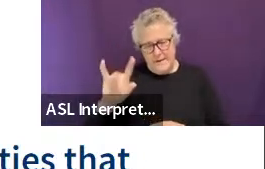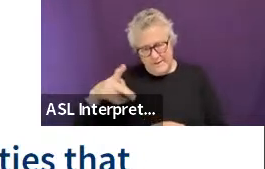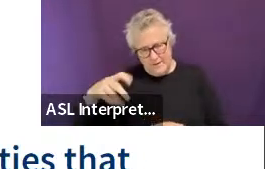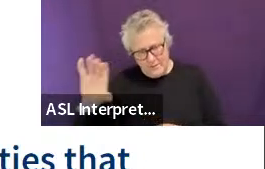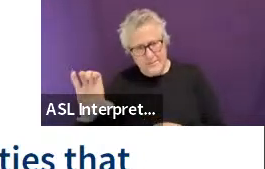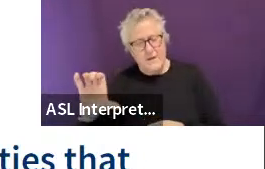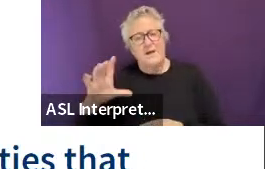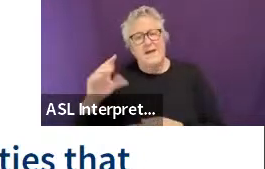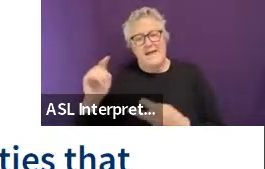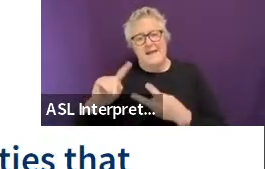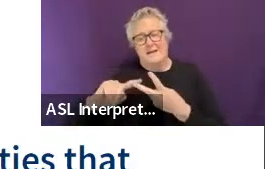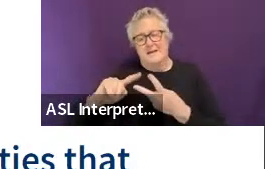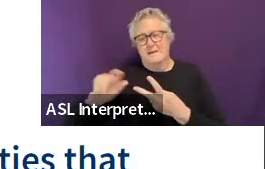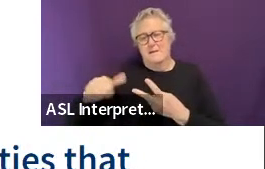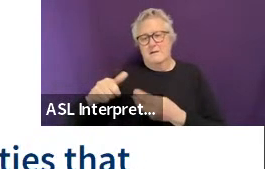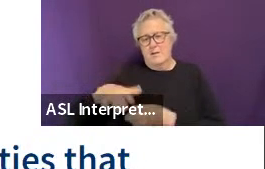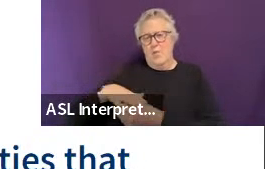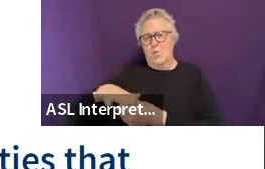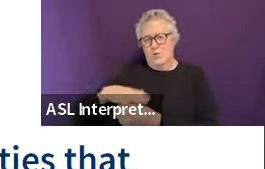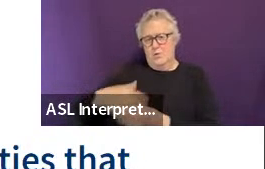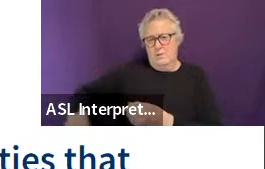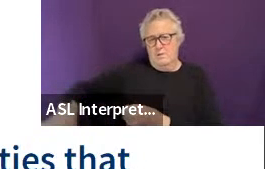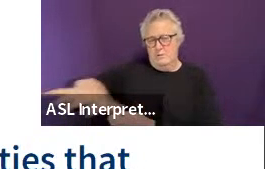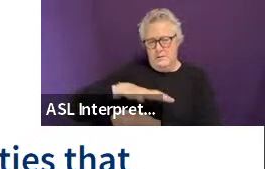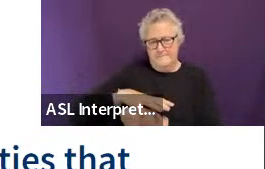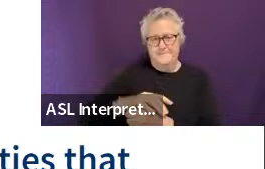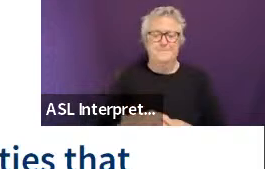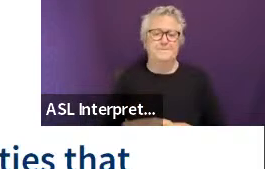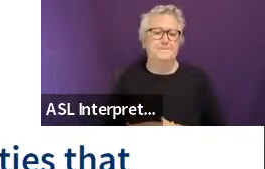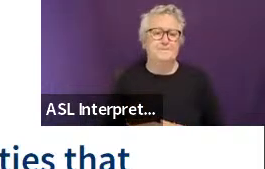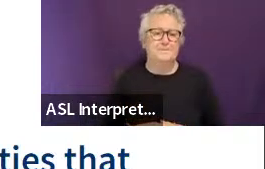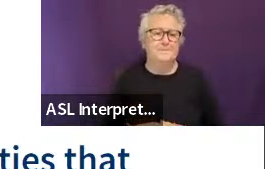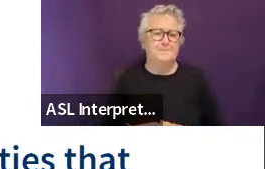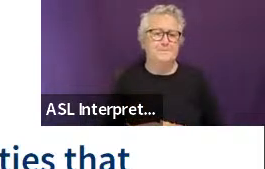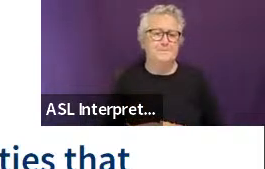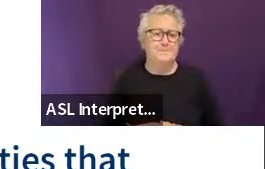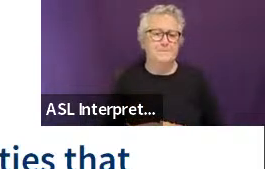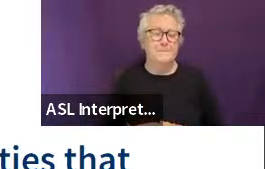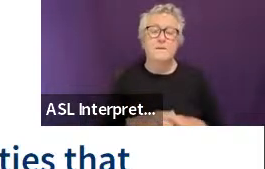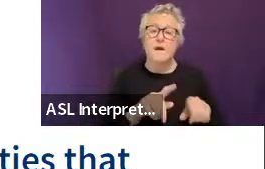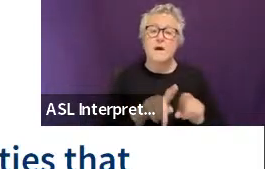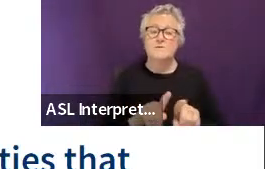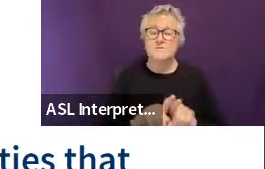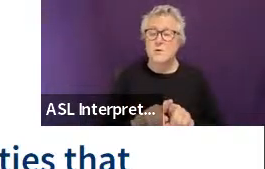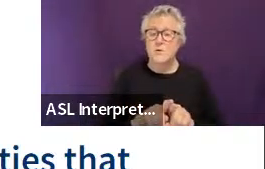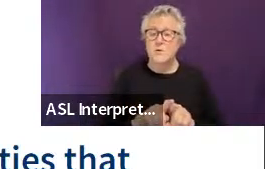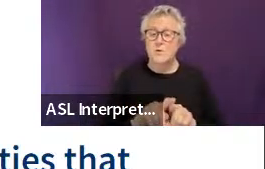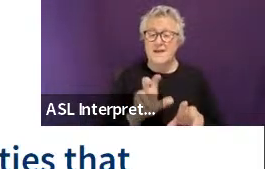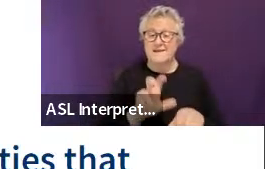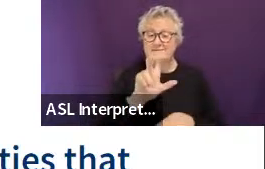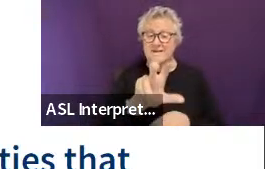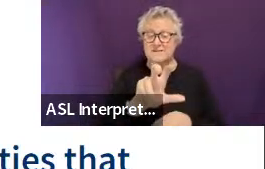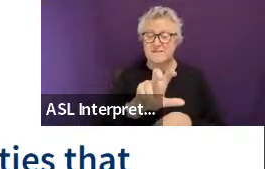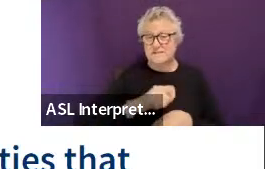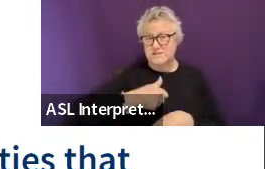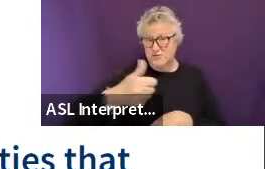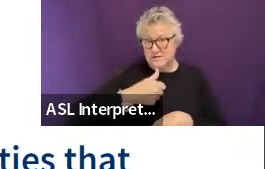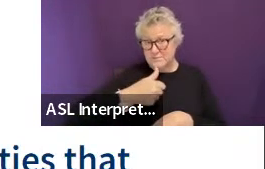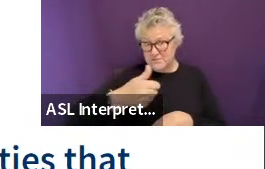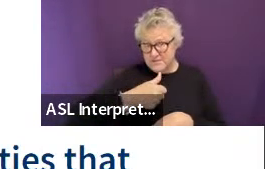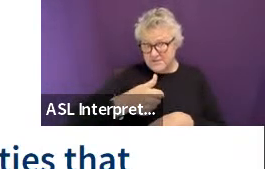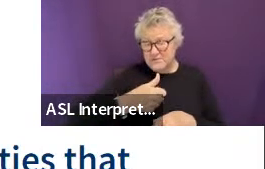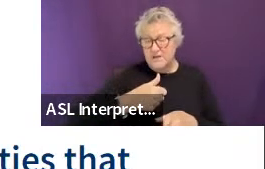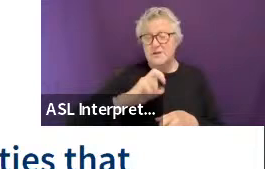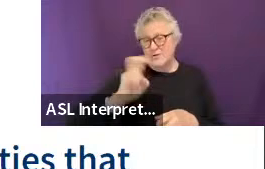more stations create more performance. Also, transit investments, all of them that we looked at include